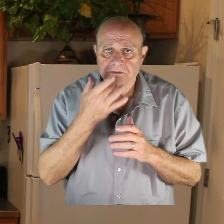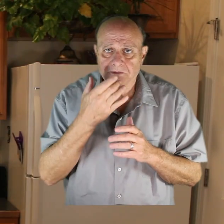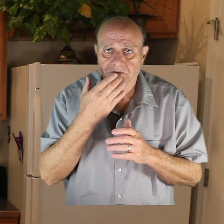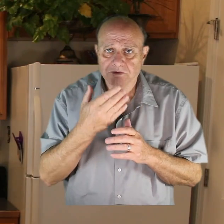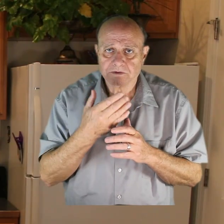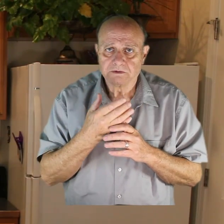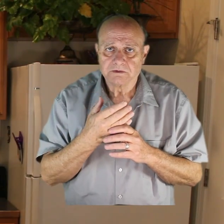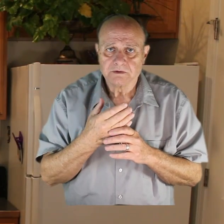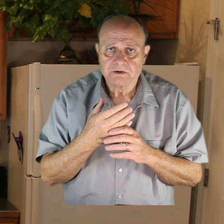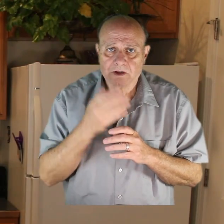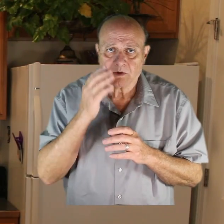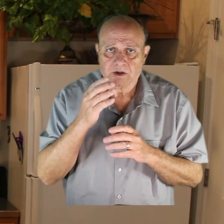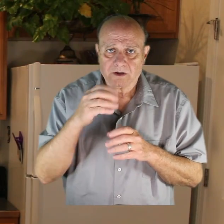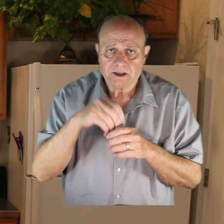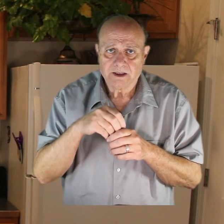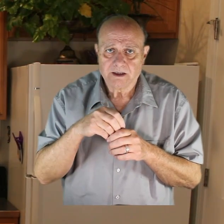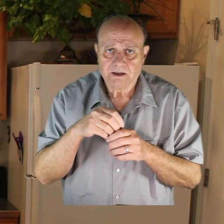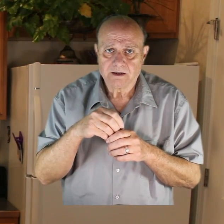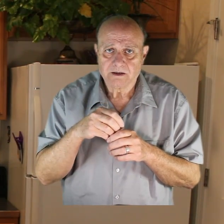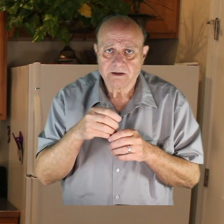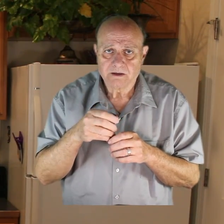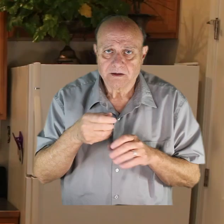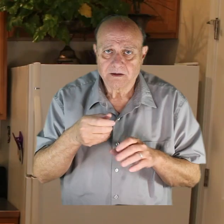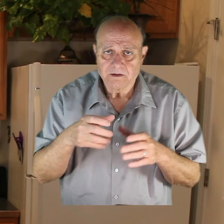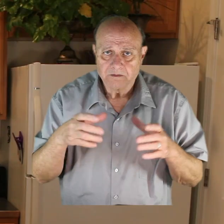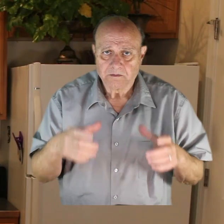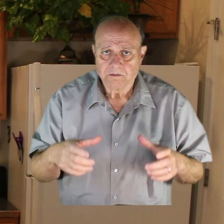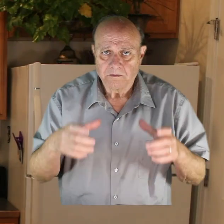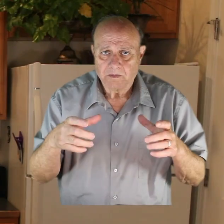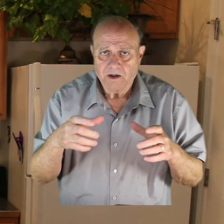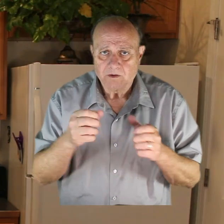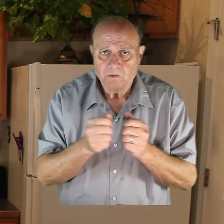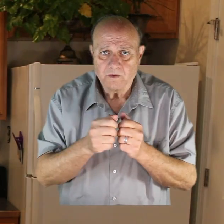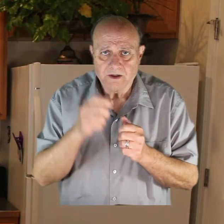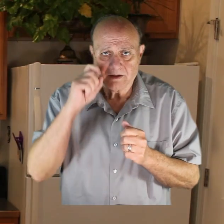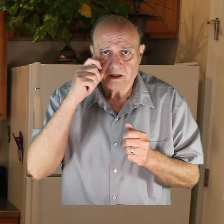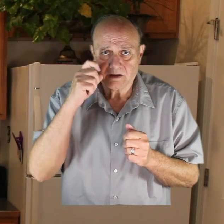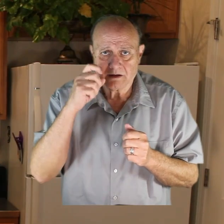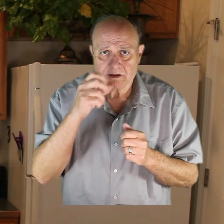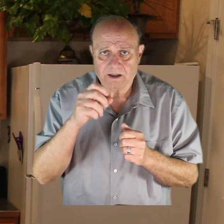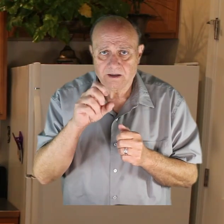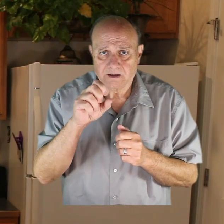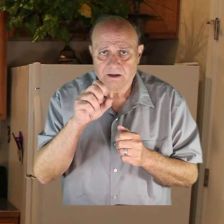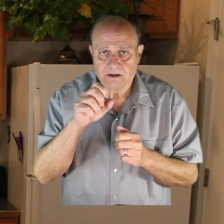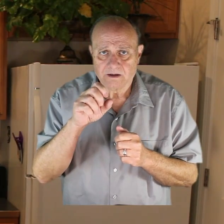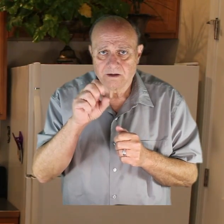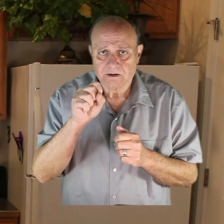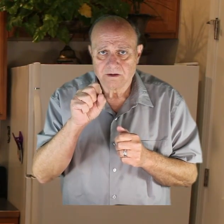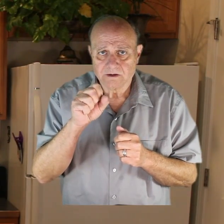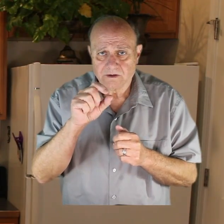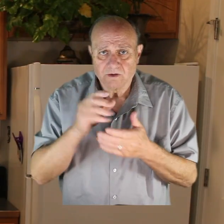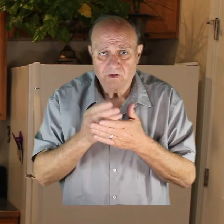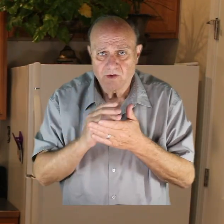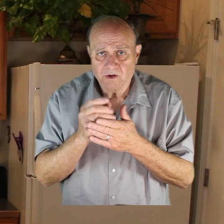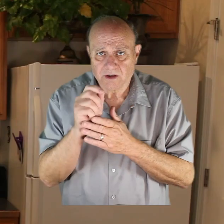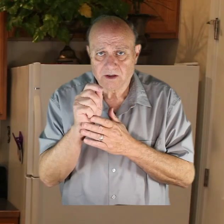in the pot so that it's sauteed a little bit with a little onion. And because this is a stew, it'll be a little bit